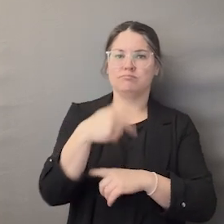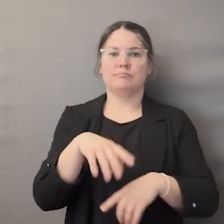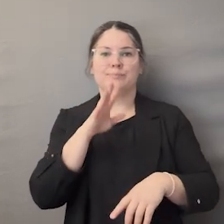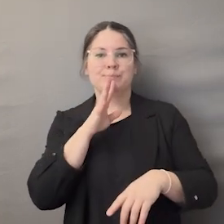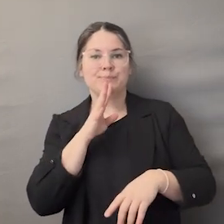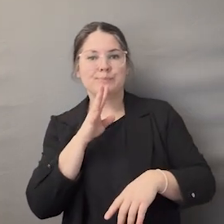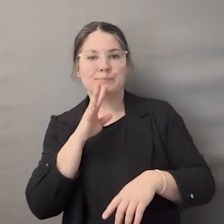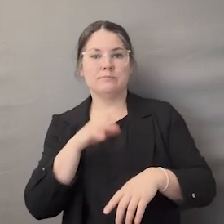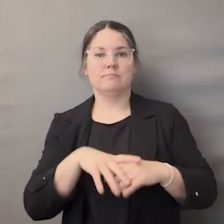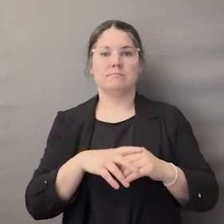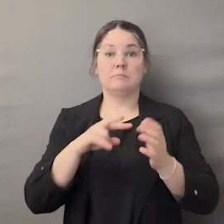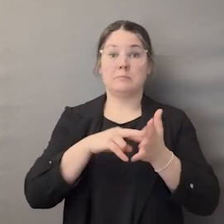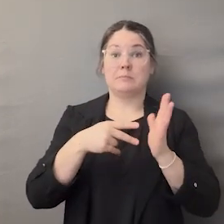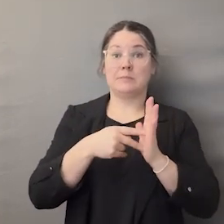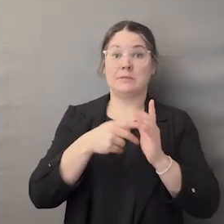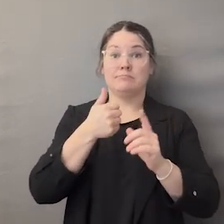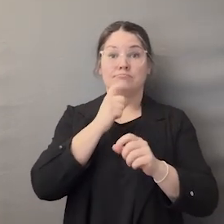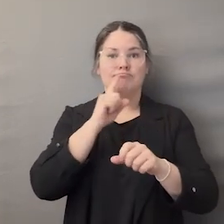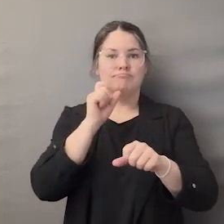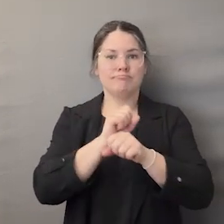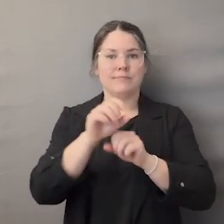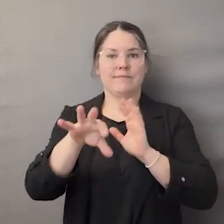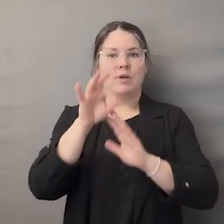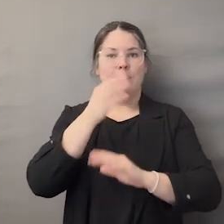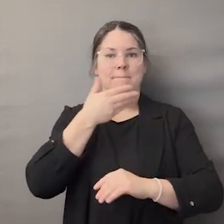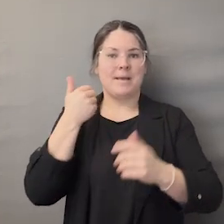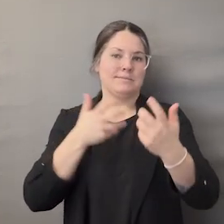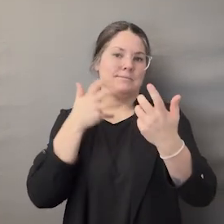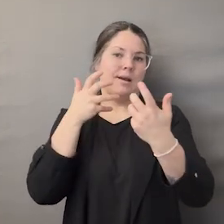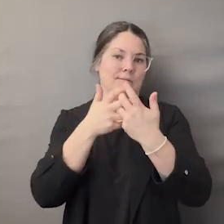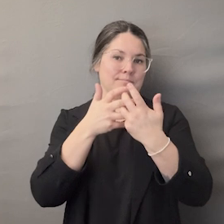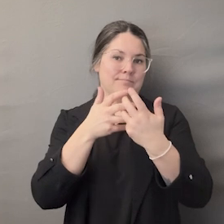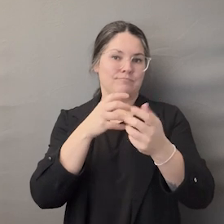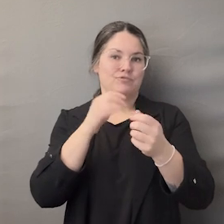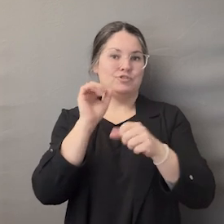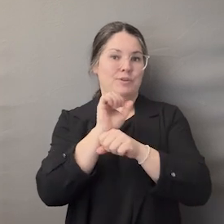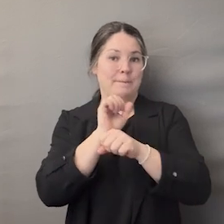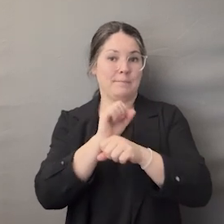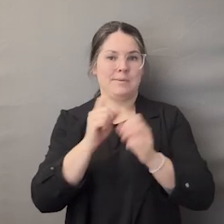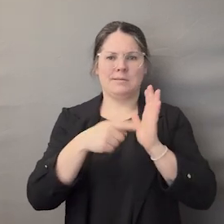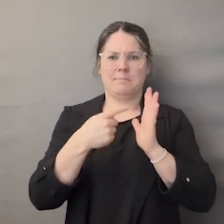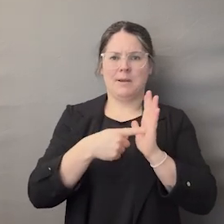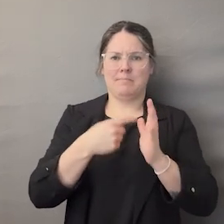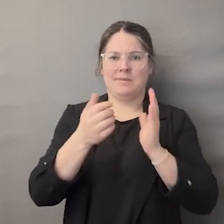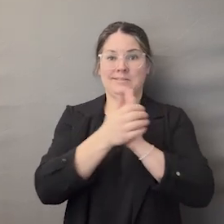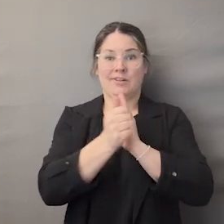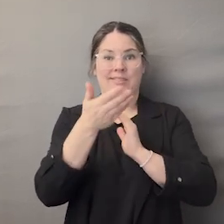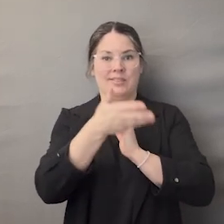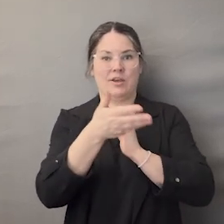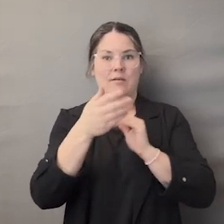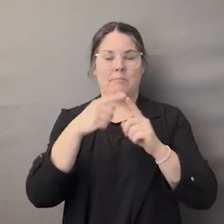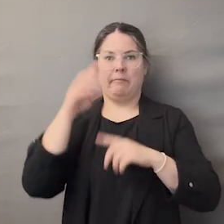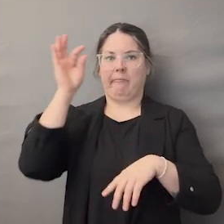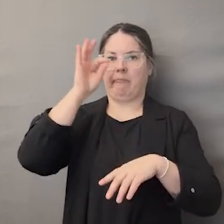you are targeting the best person for the job and maybe finding talent that otherwise you wouldn't have known about.